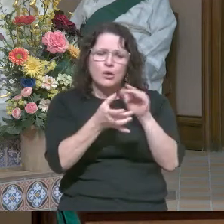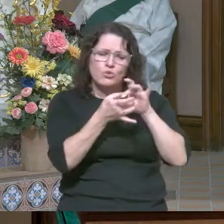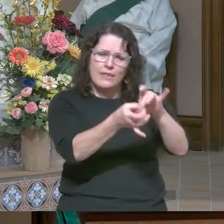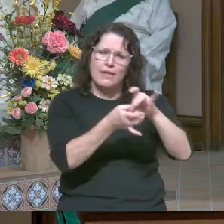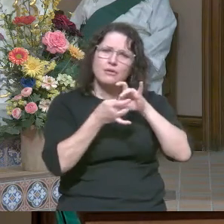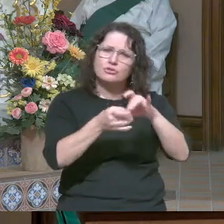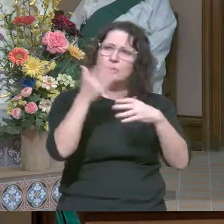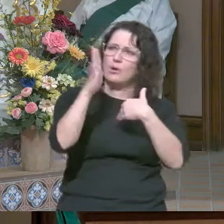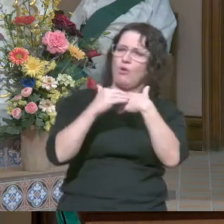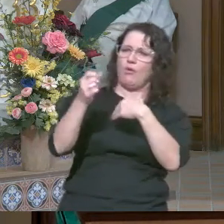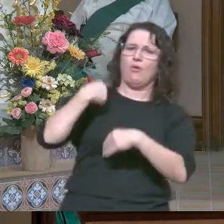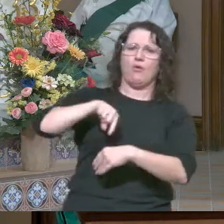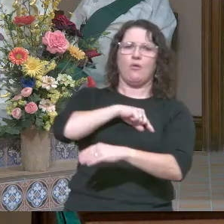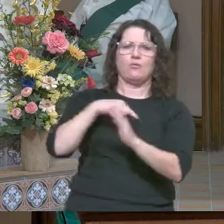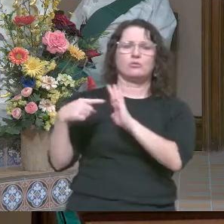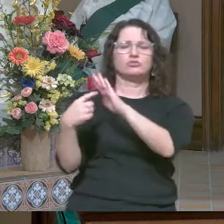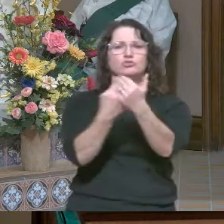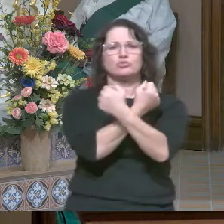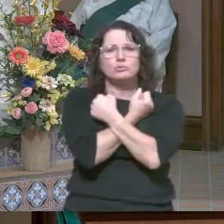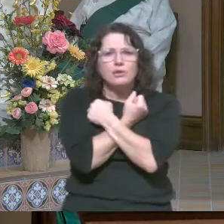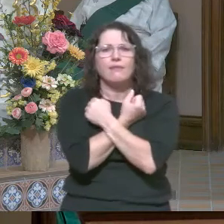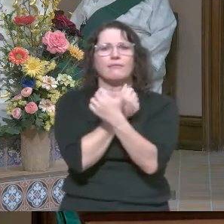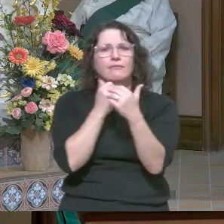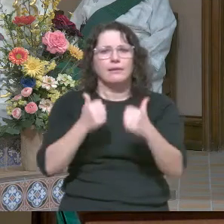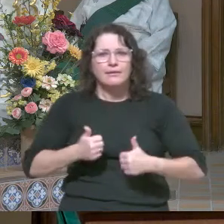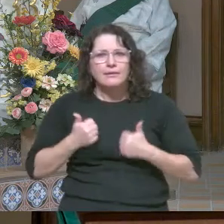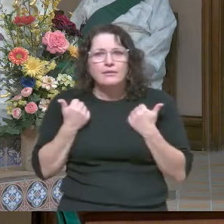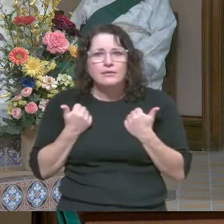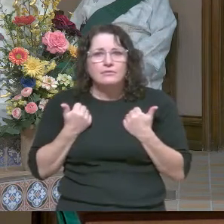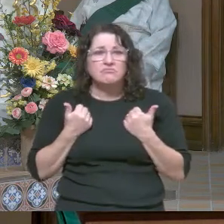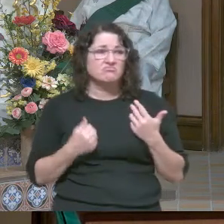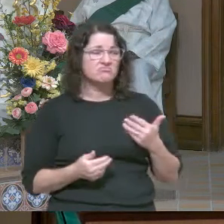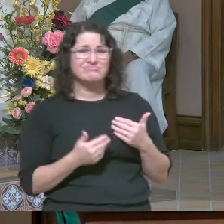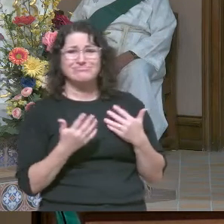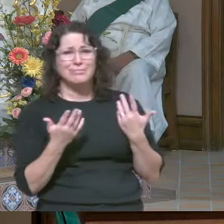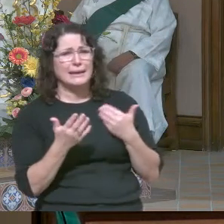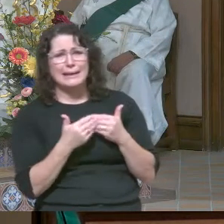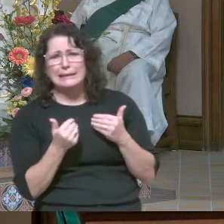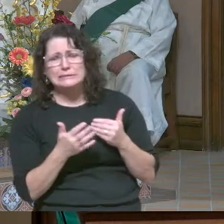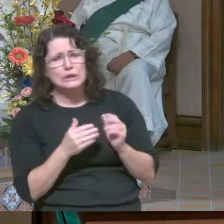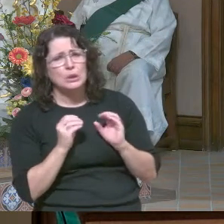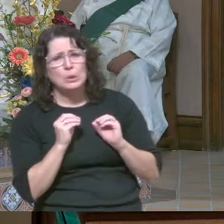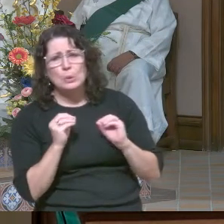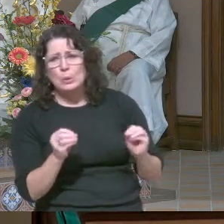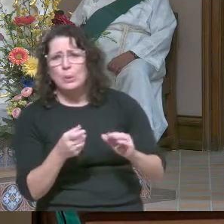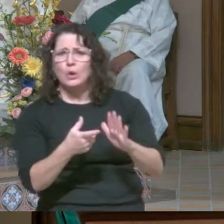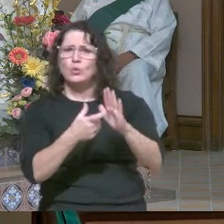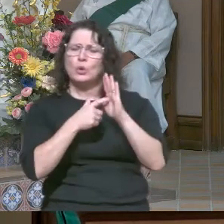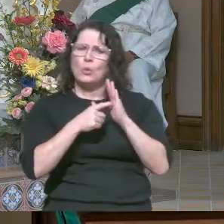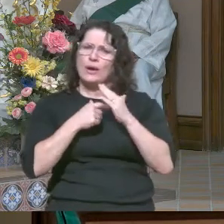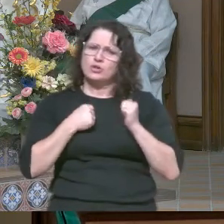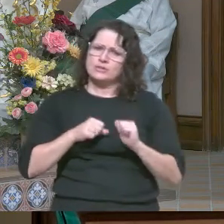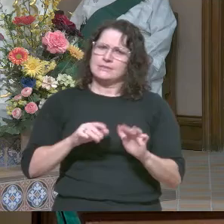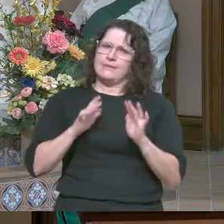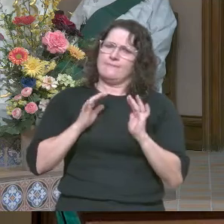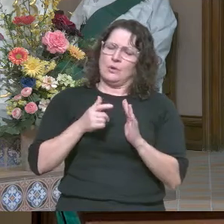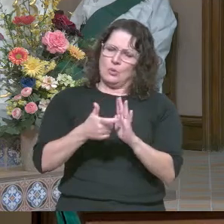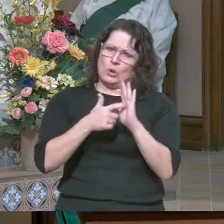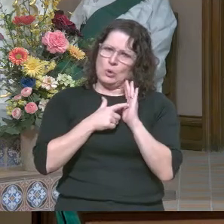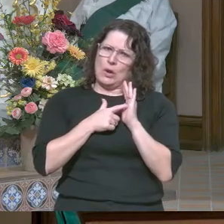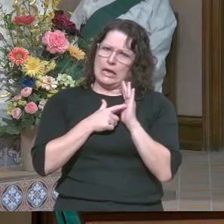love. And it's not always easy, and then there's a cost to it, and but it's a wonderful